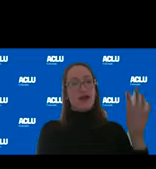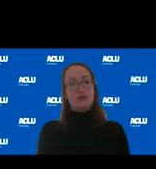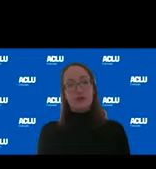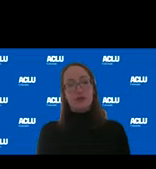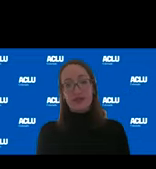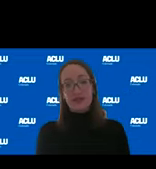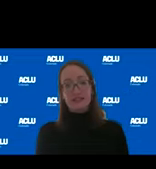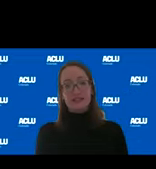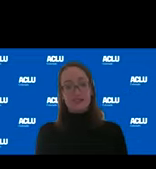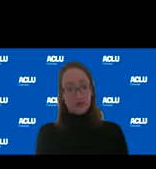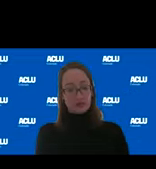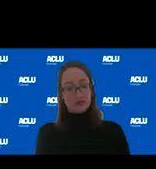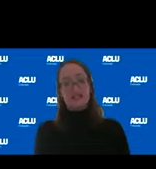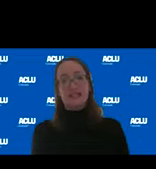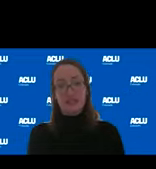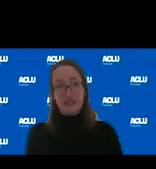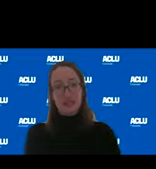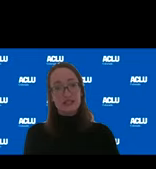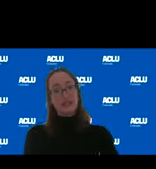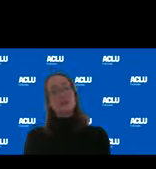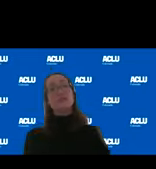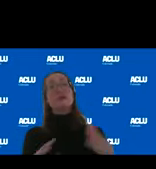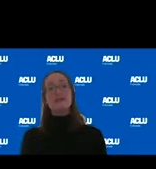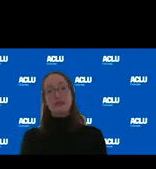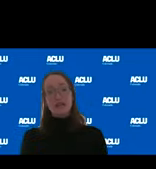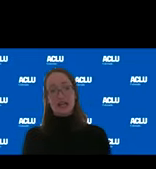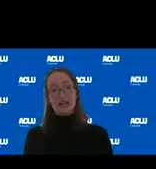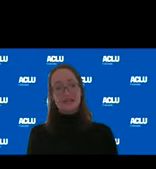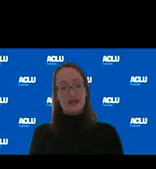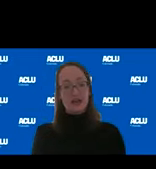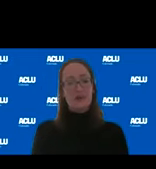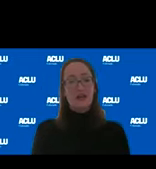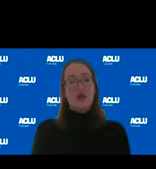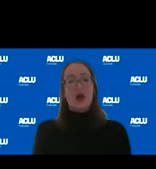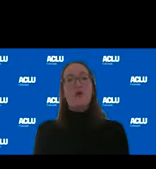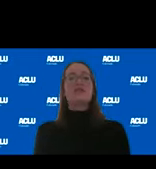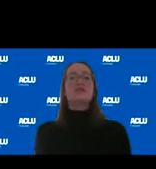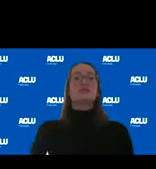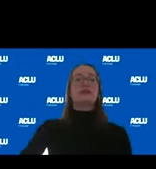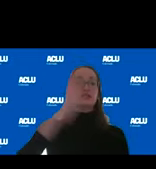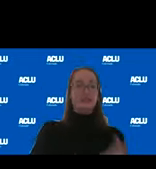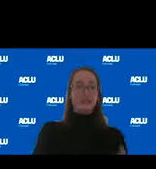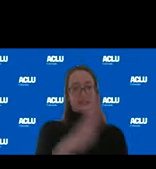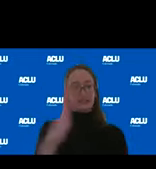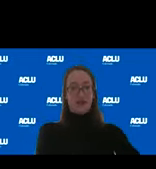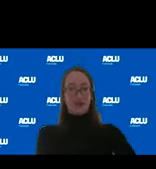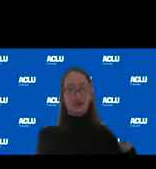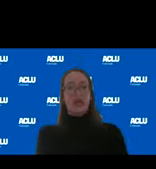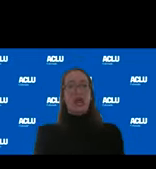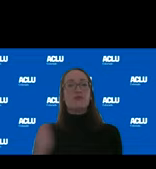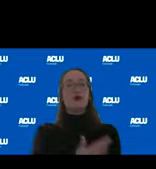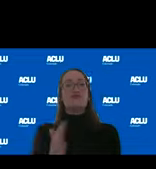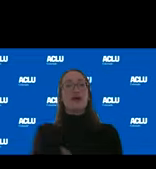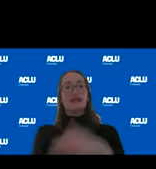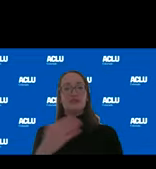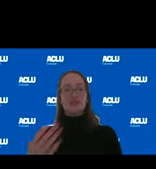every group that was once disenfranchised and becomes re-enfranchised, a wave of suppression tactics follows. And